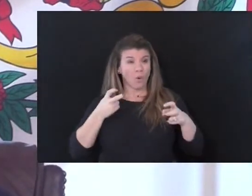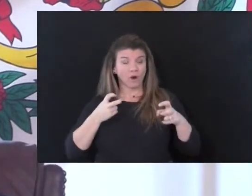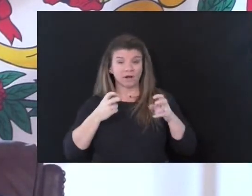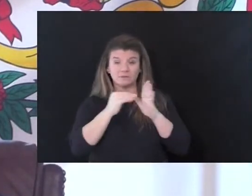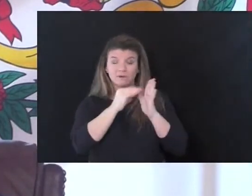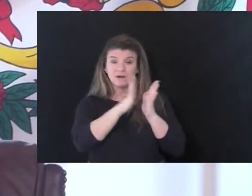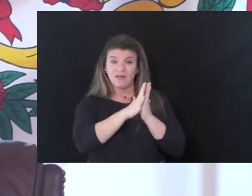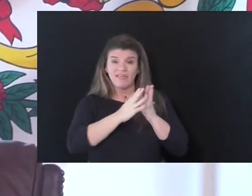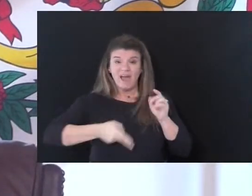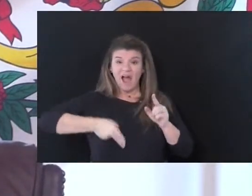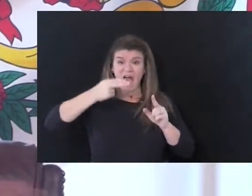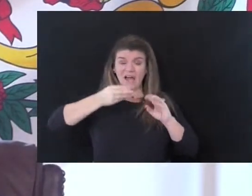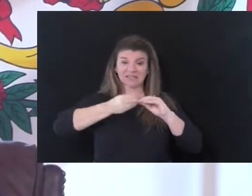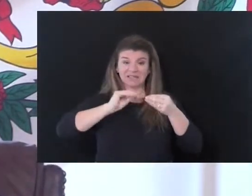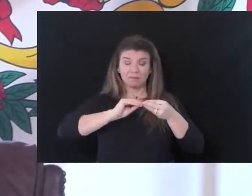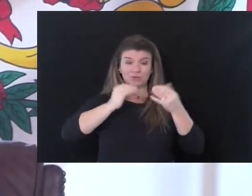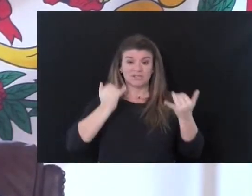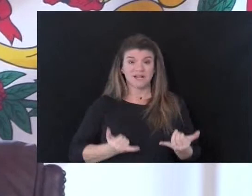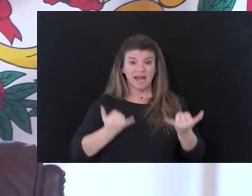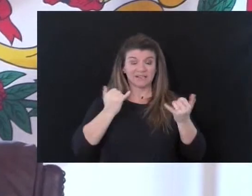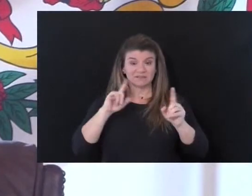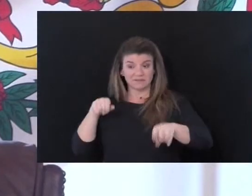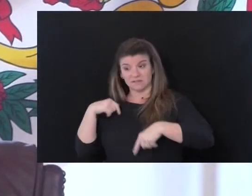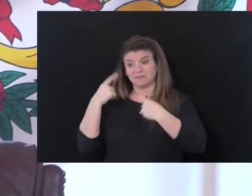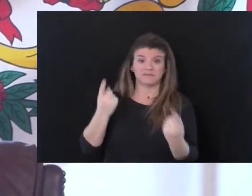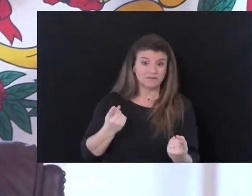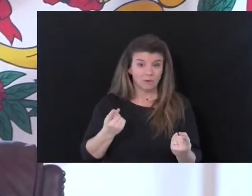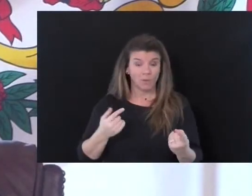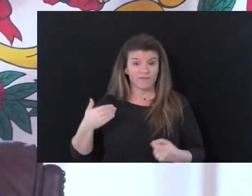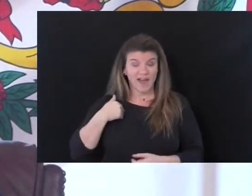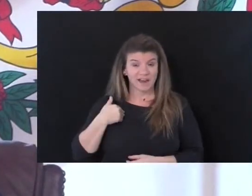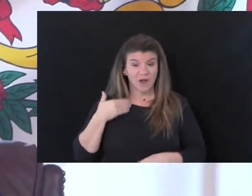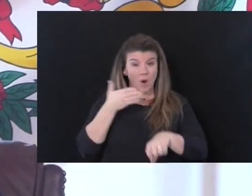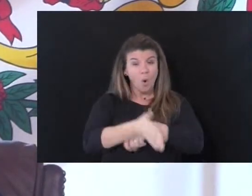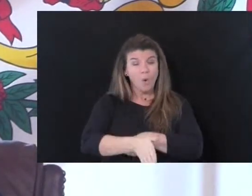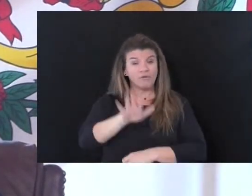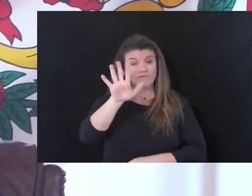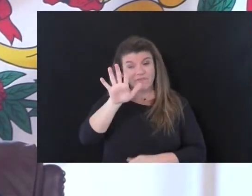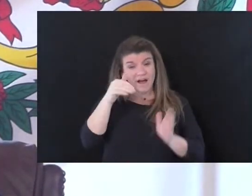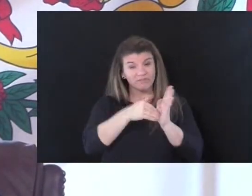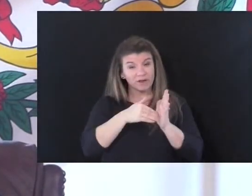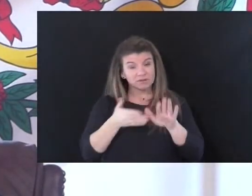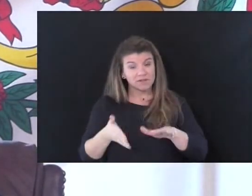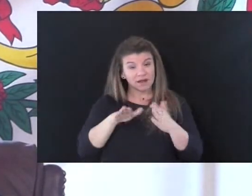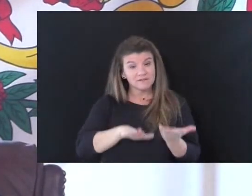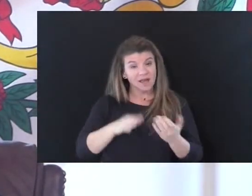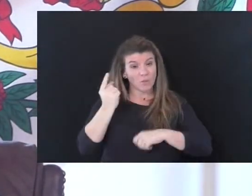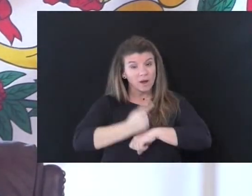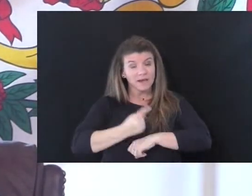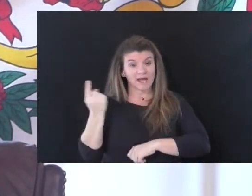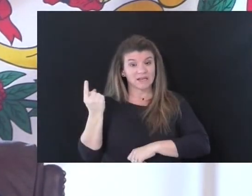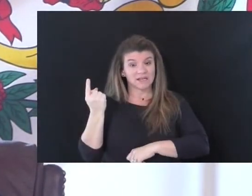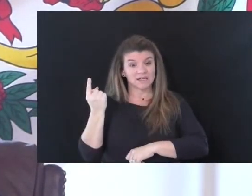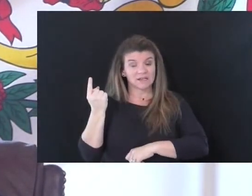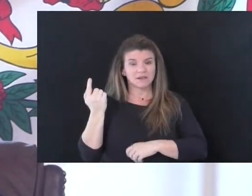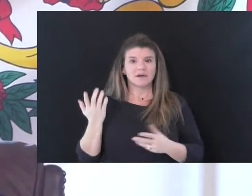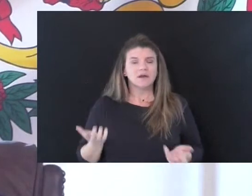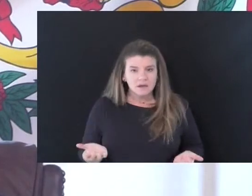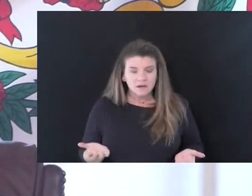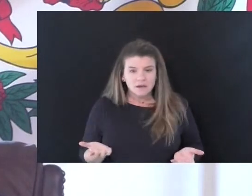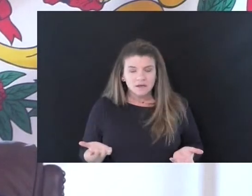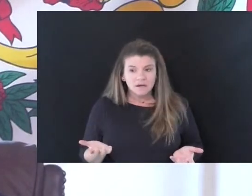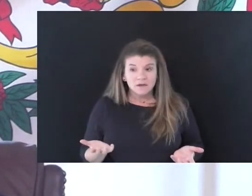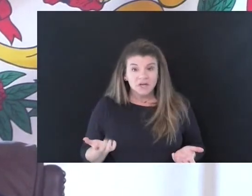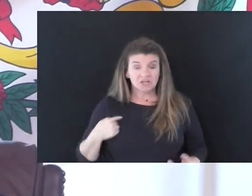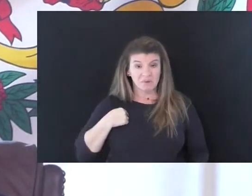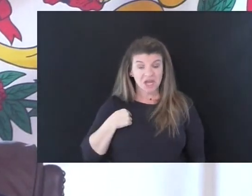today in our nation, period, that we've had. Over 5,000 deaths in a day. Now,